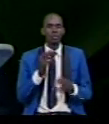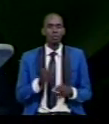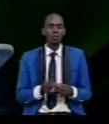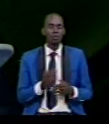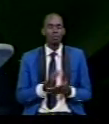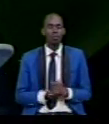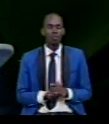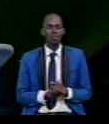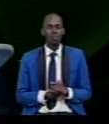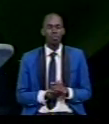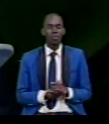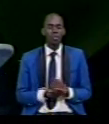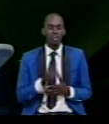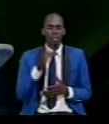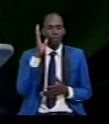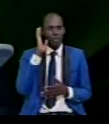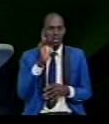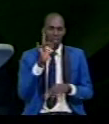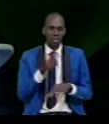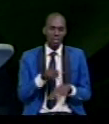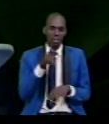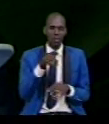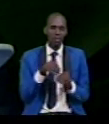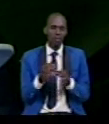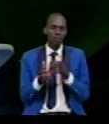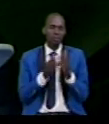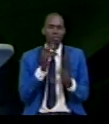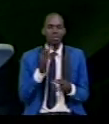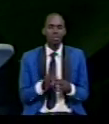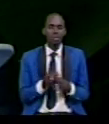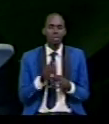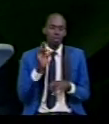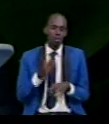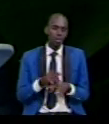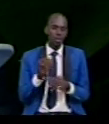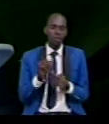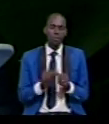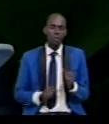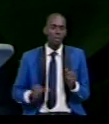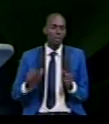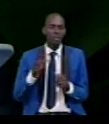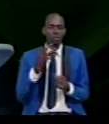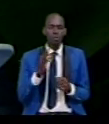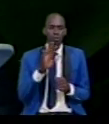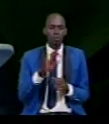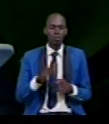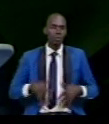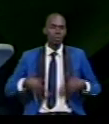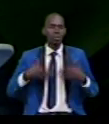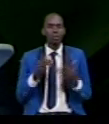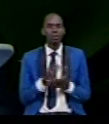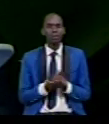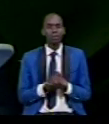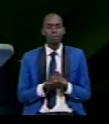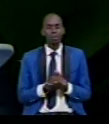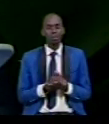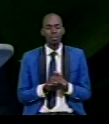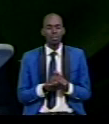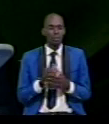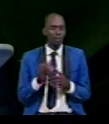It's going to touch you. Touch every part of your life. Diseases,